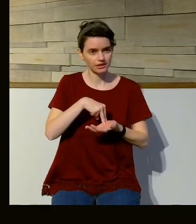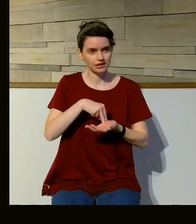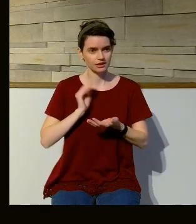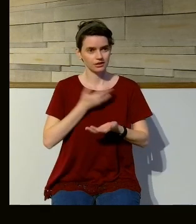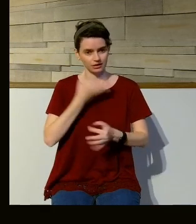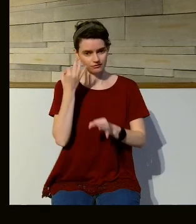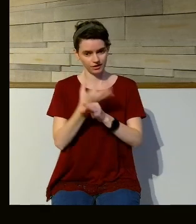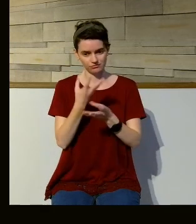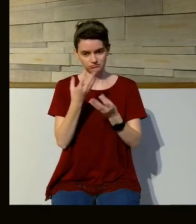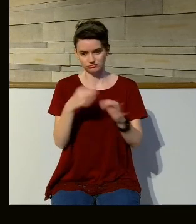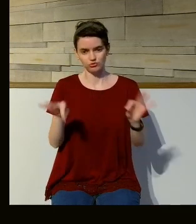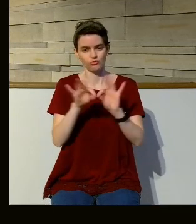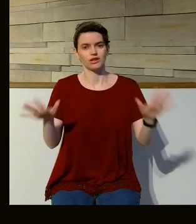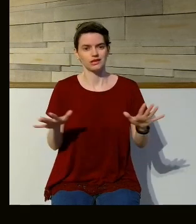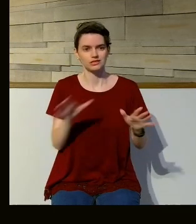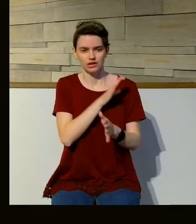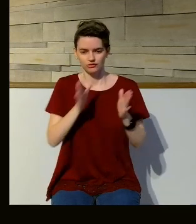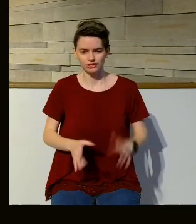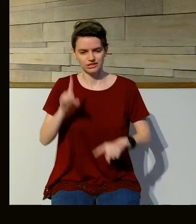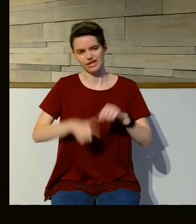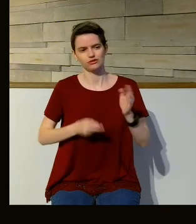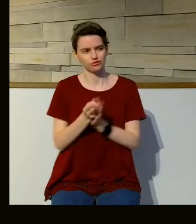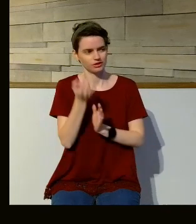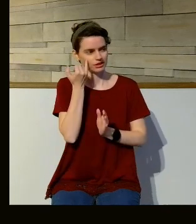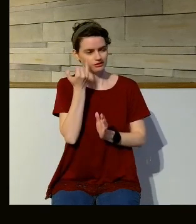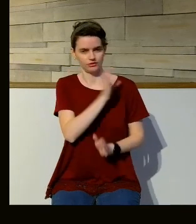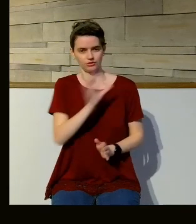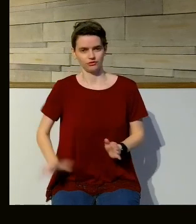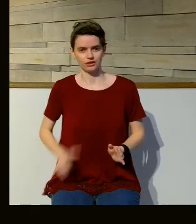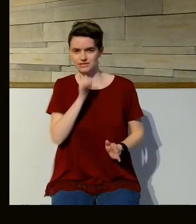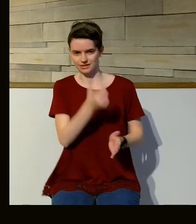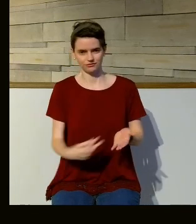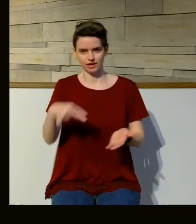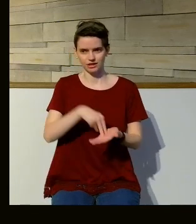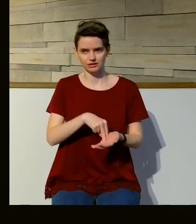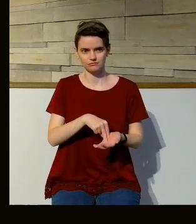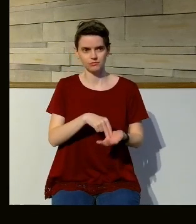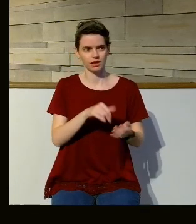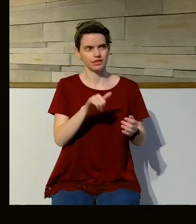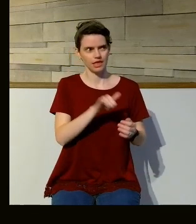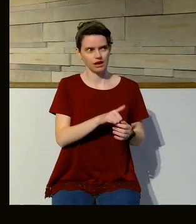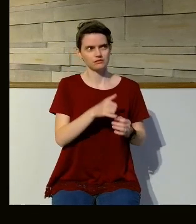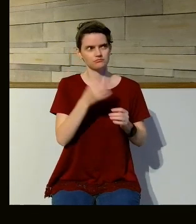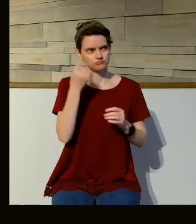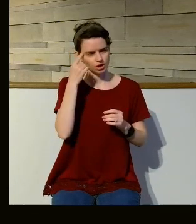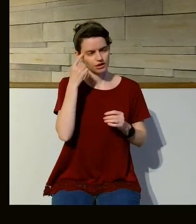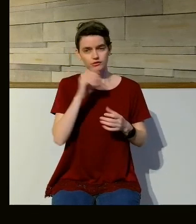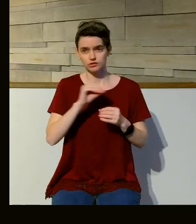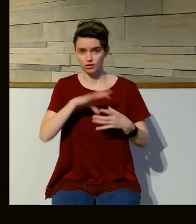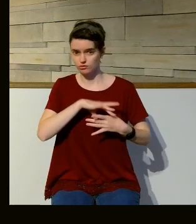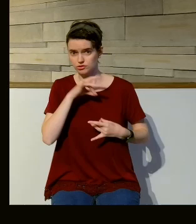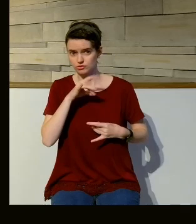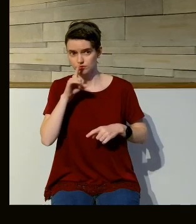faith is in vain, and essentially Christianity cannot be true if Christ did not rise. Well, by the same line of logic, if there is no soul,